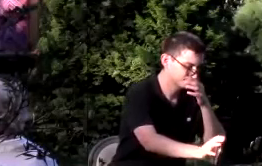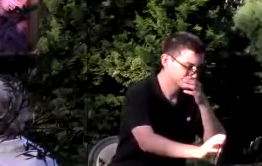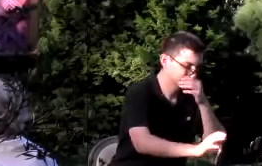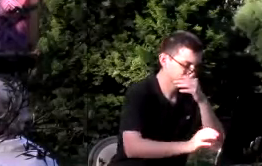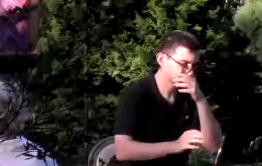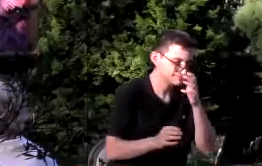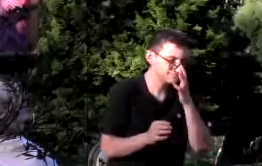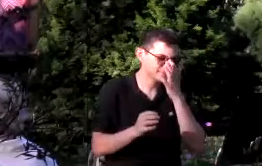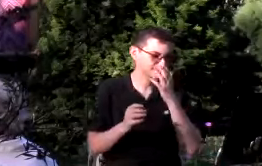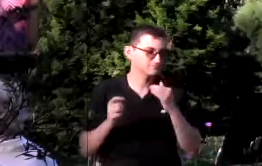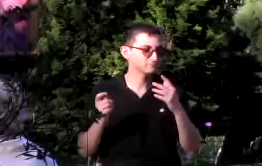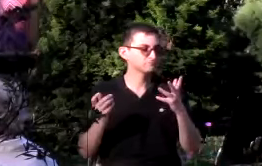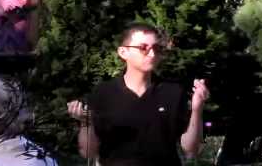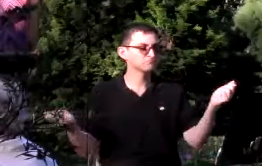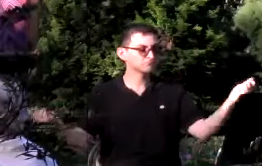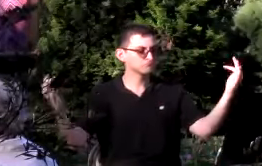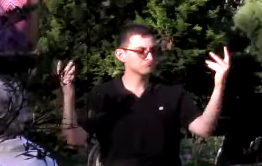Hashamayim, Yitagel